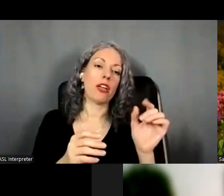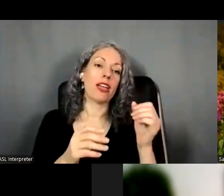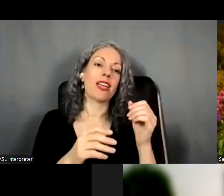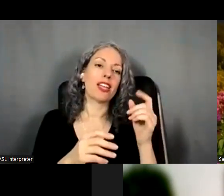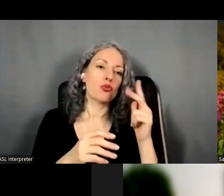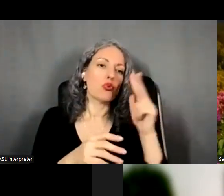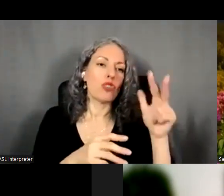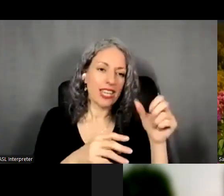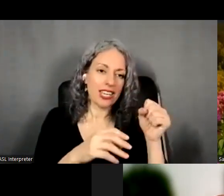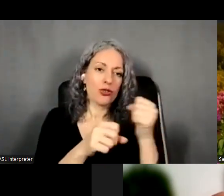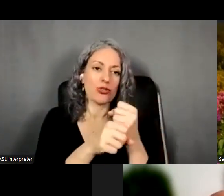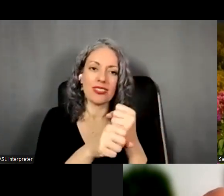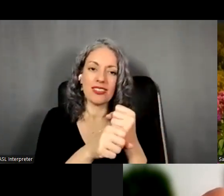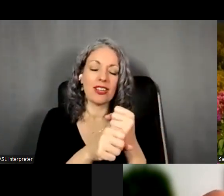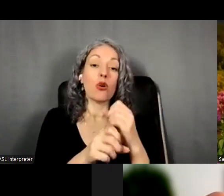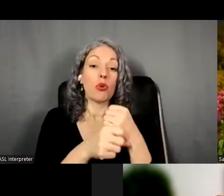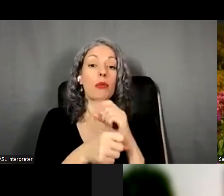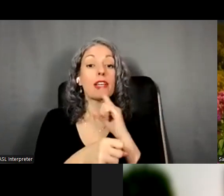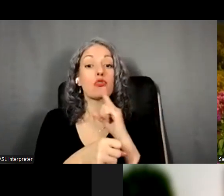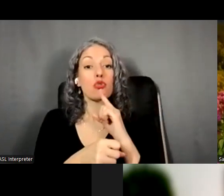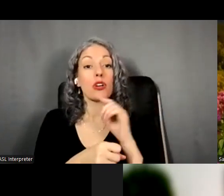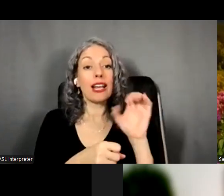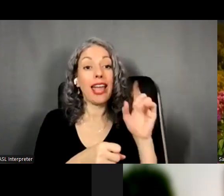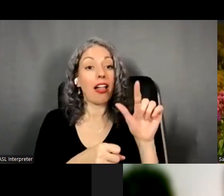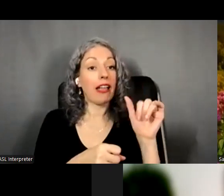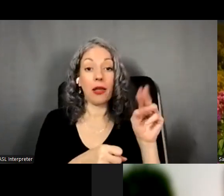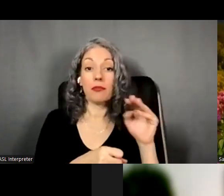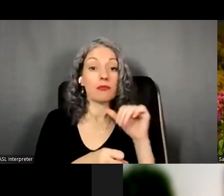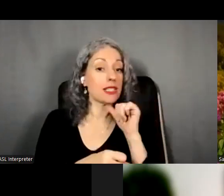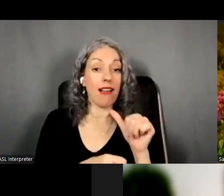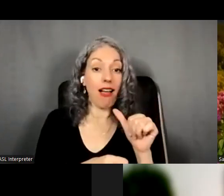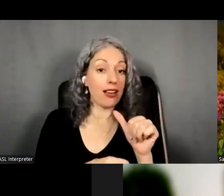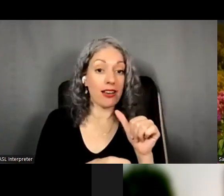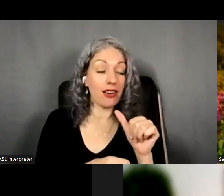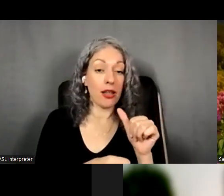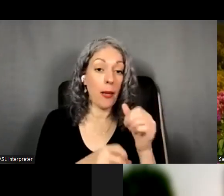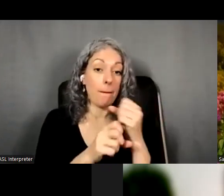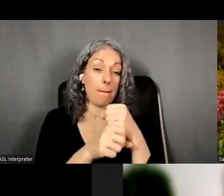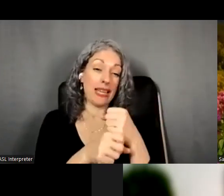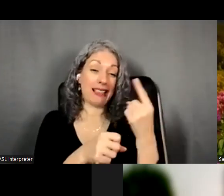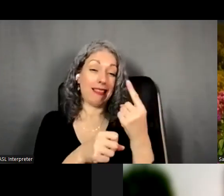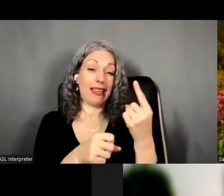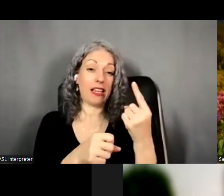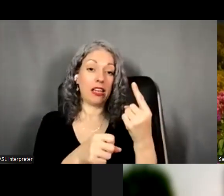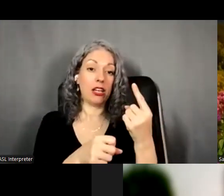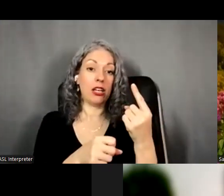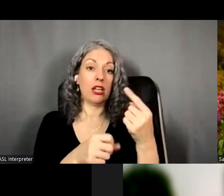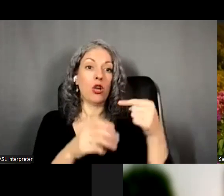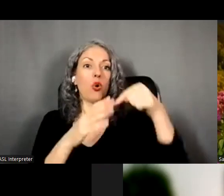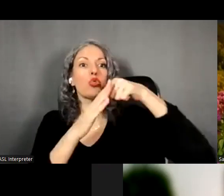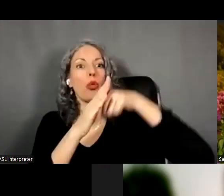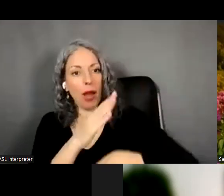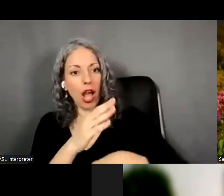where we want to make sure that CalAIM doesn't create what my colleague calls a race to the bottom in terms of quality